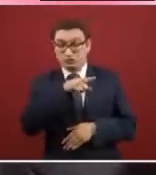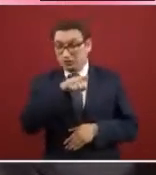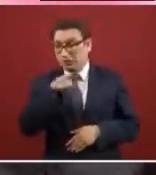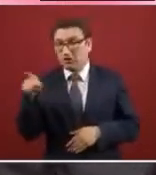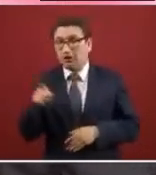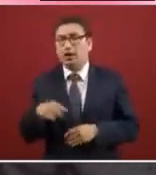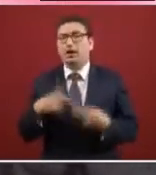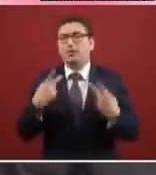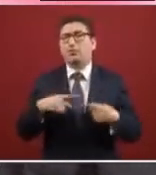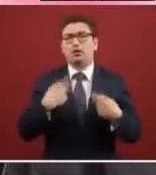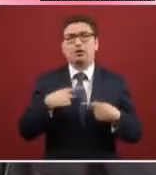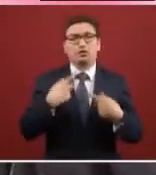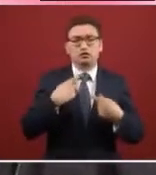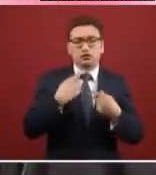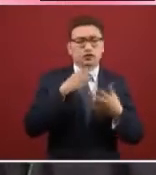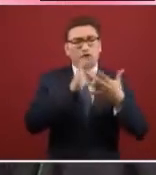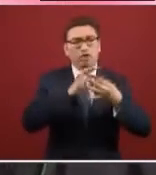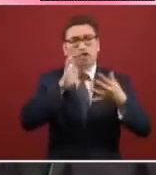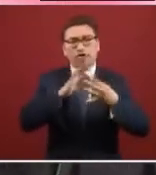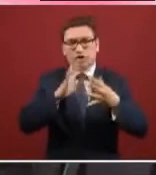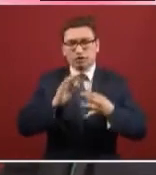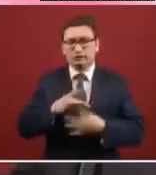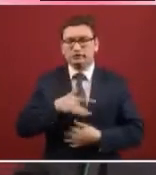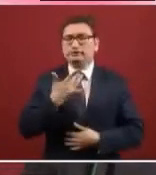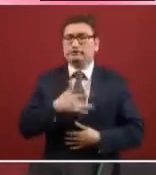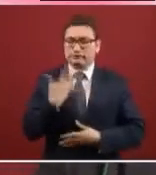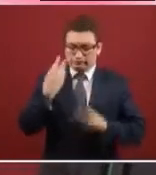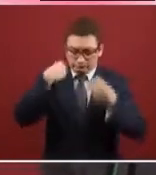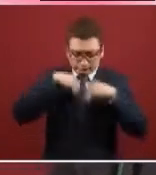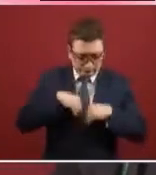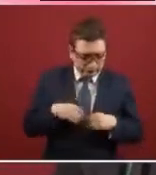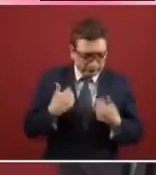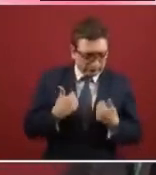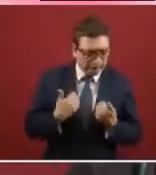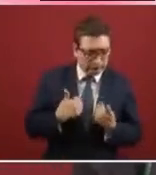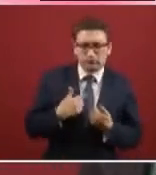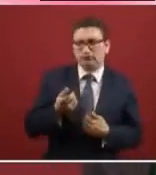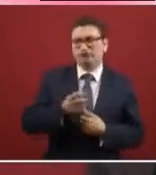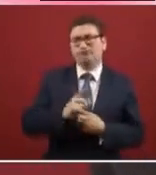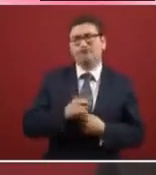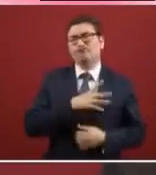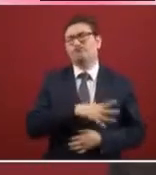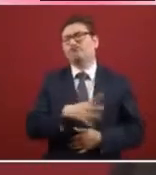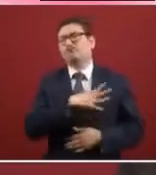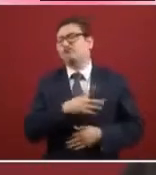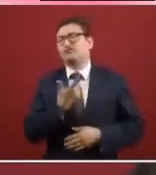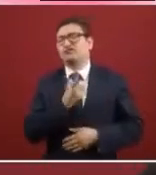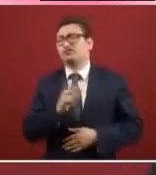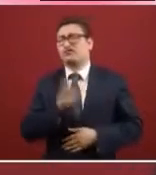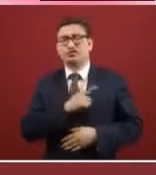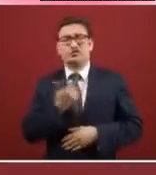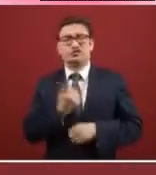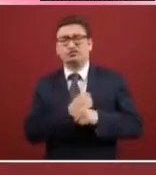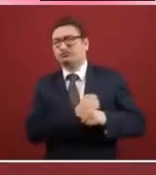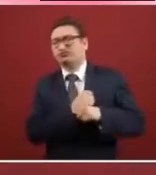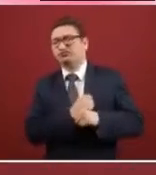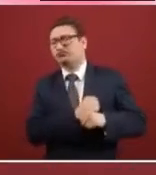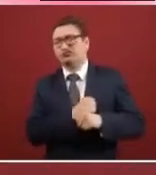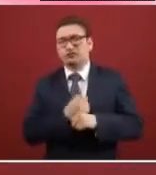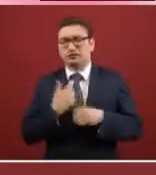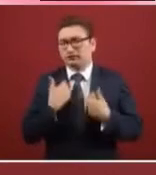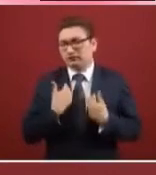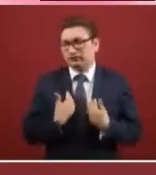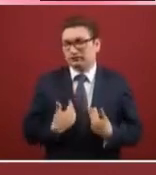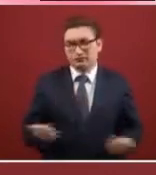not internalizarlo. Wanted to internalize this. They keep denying it. Comprenderlo. That